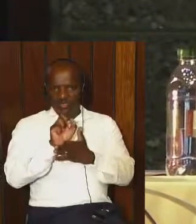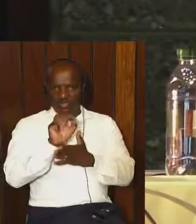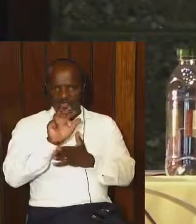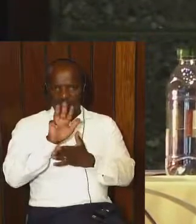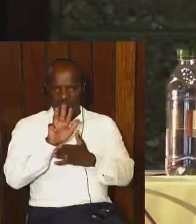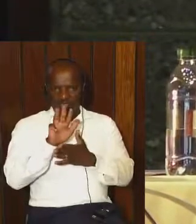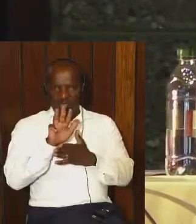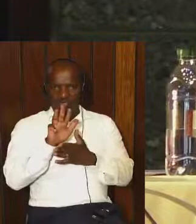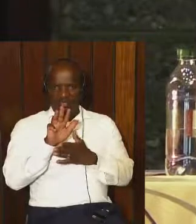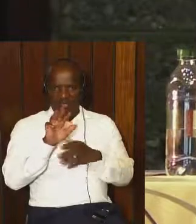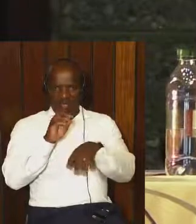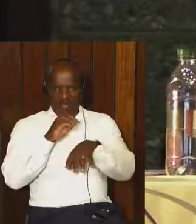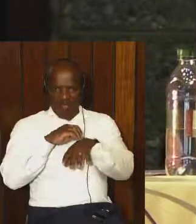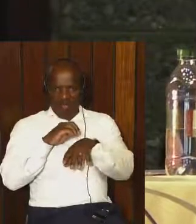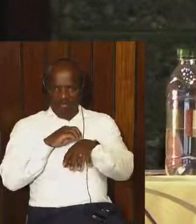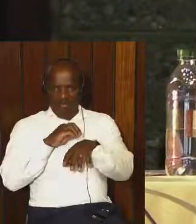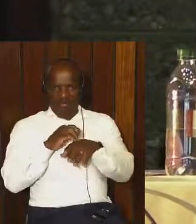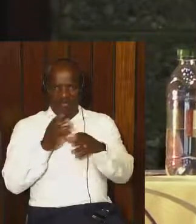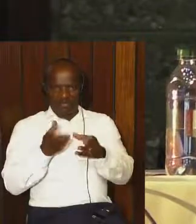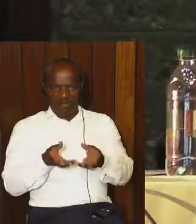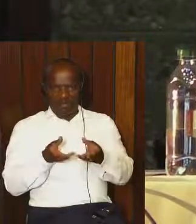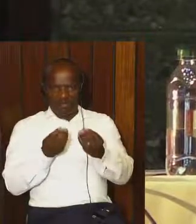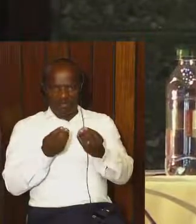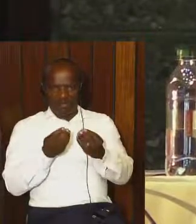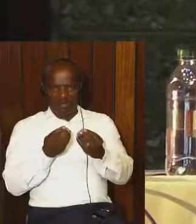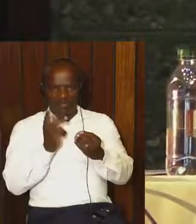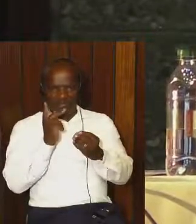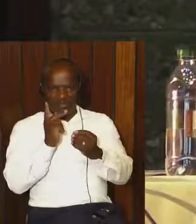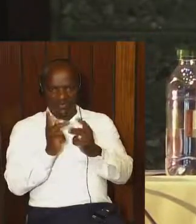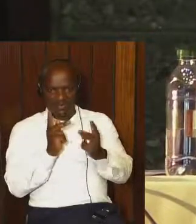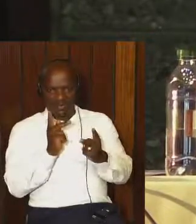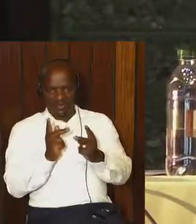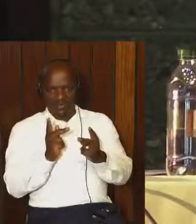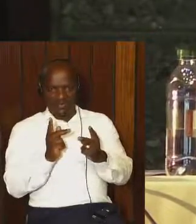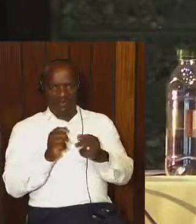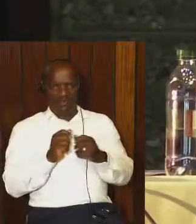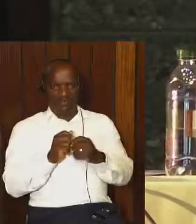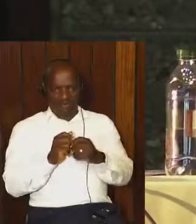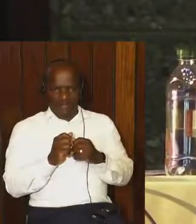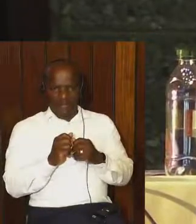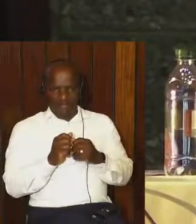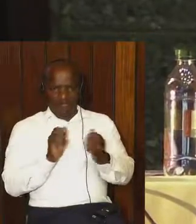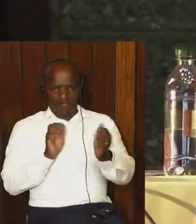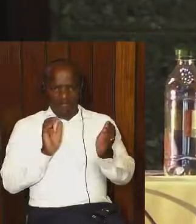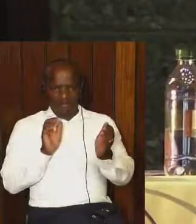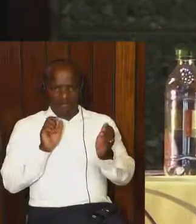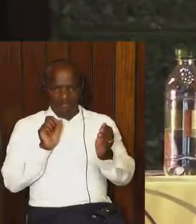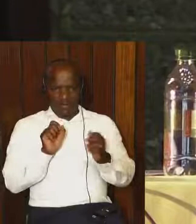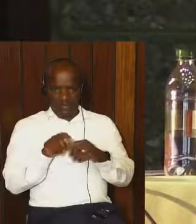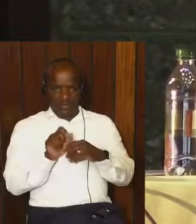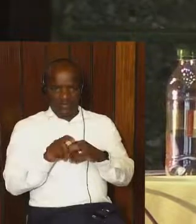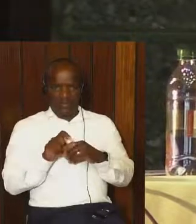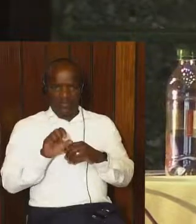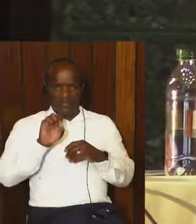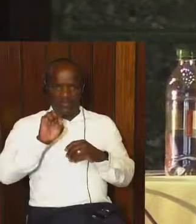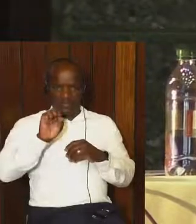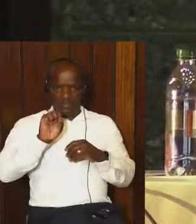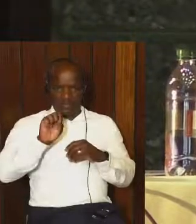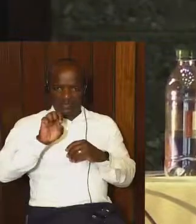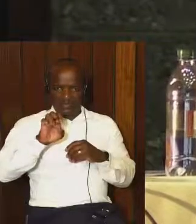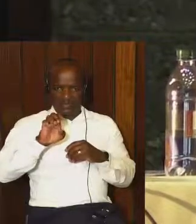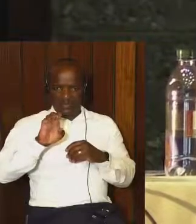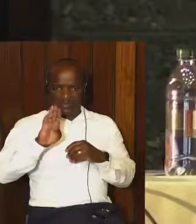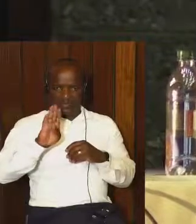raised in that area. Chair, I can say when it comes to the Sebokeng, that the issues relating to